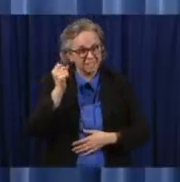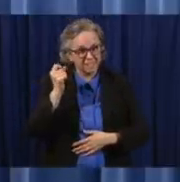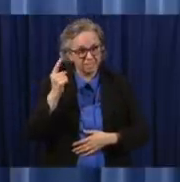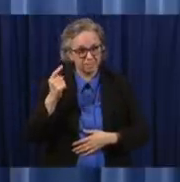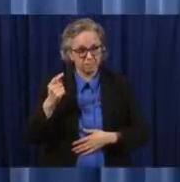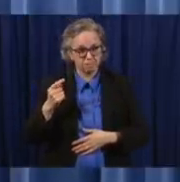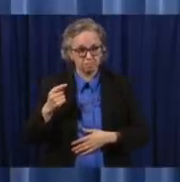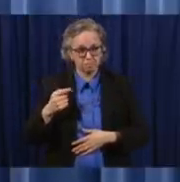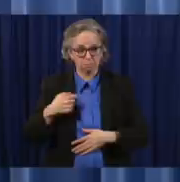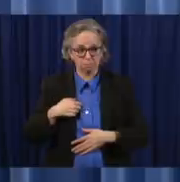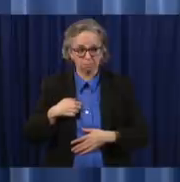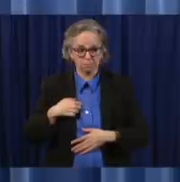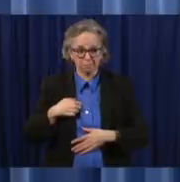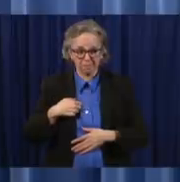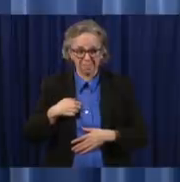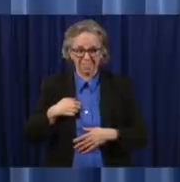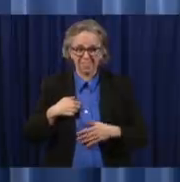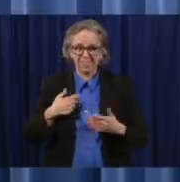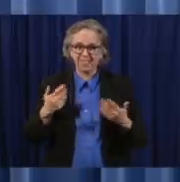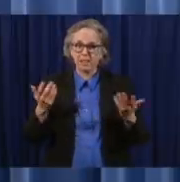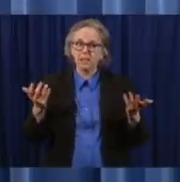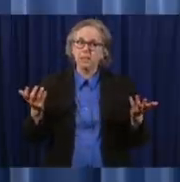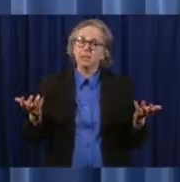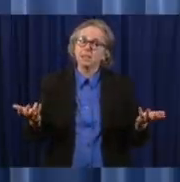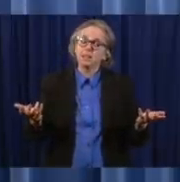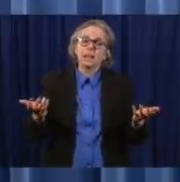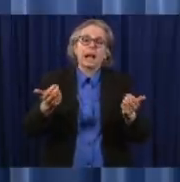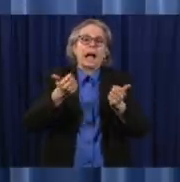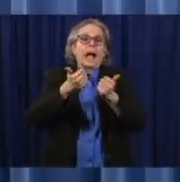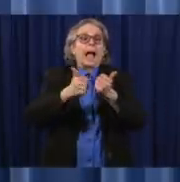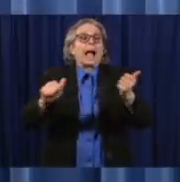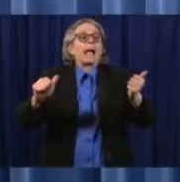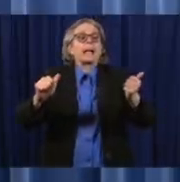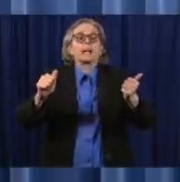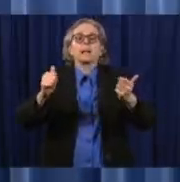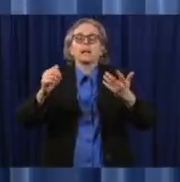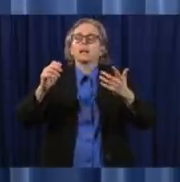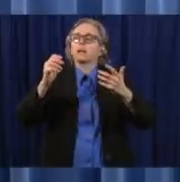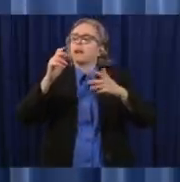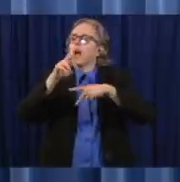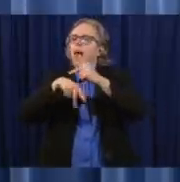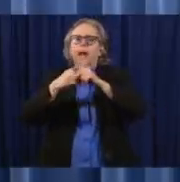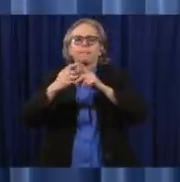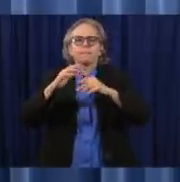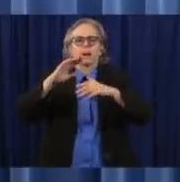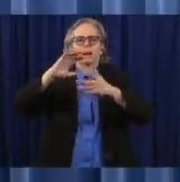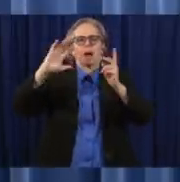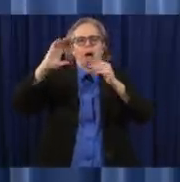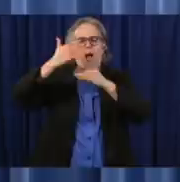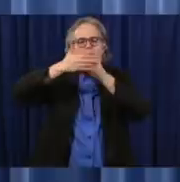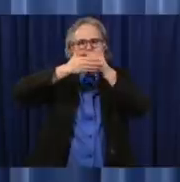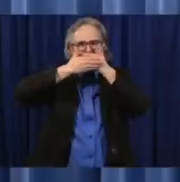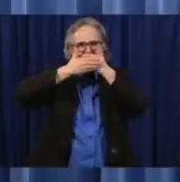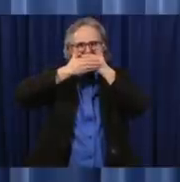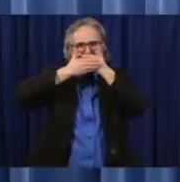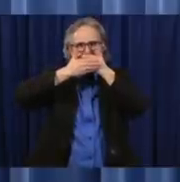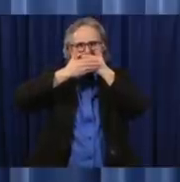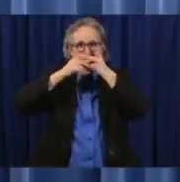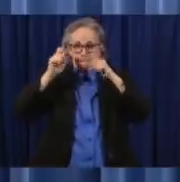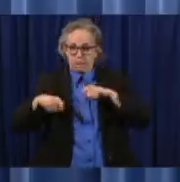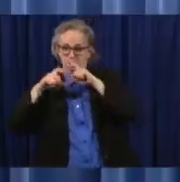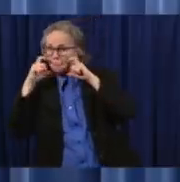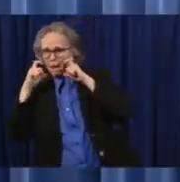It can be something that literally any kind of facial covering. I've recommended to the members of my